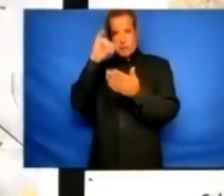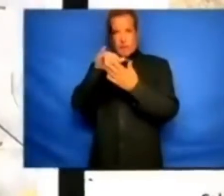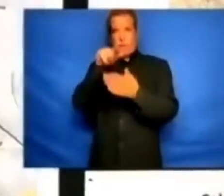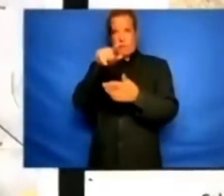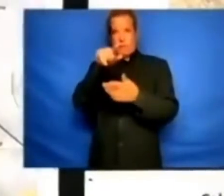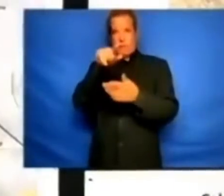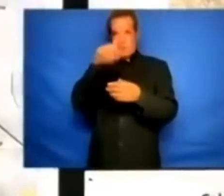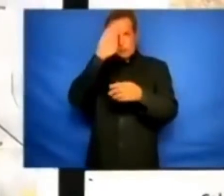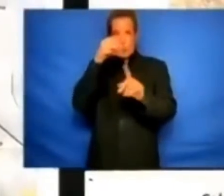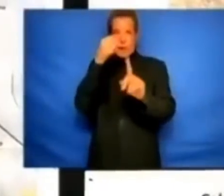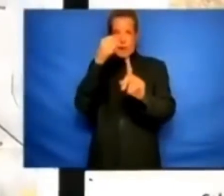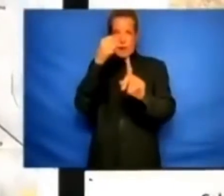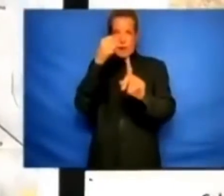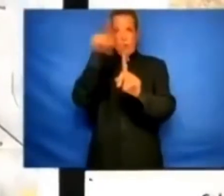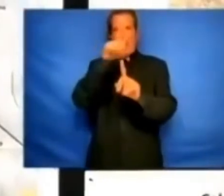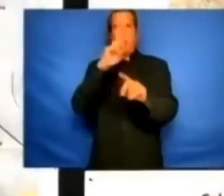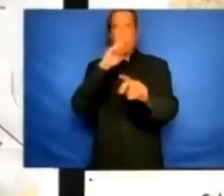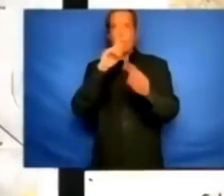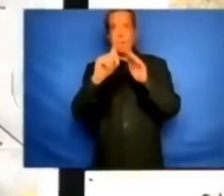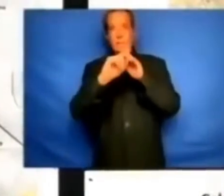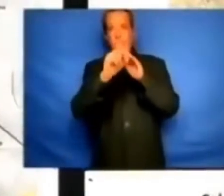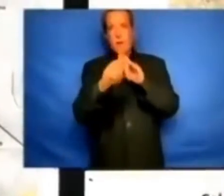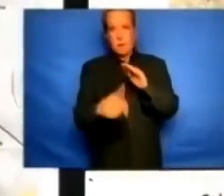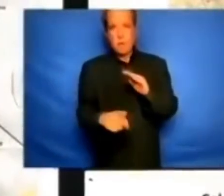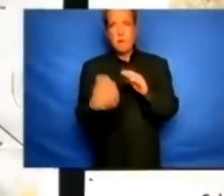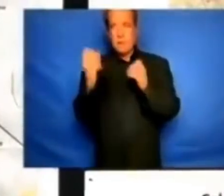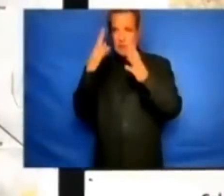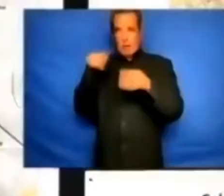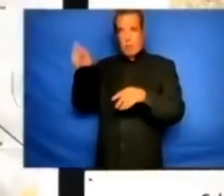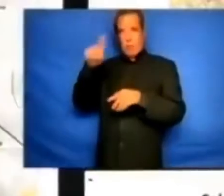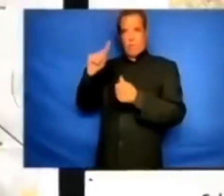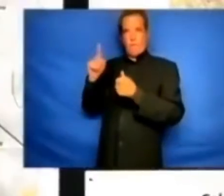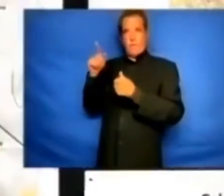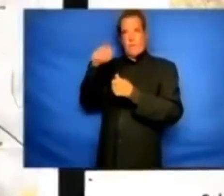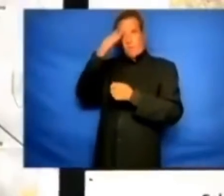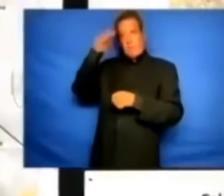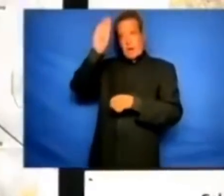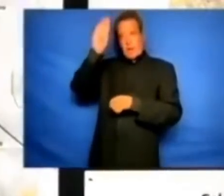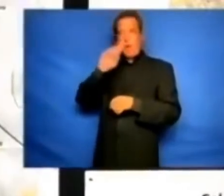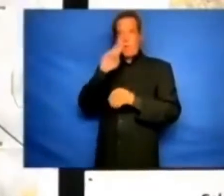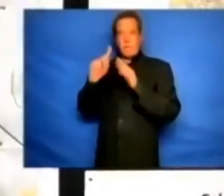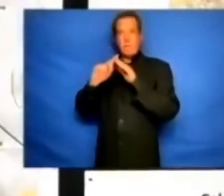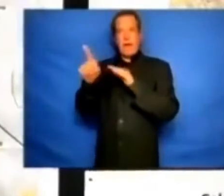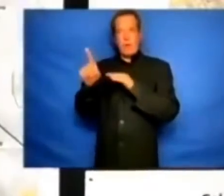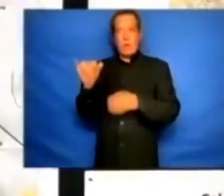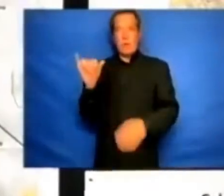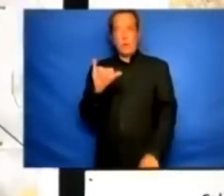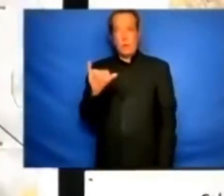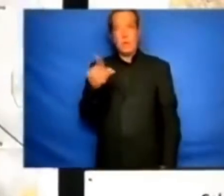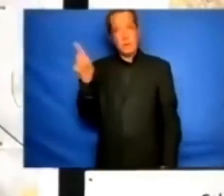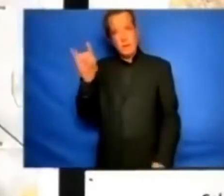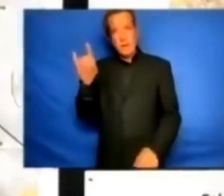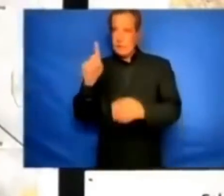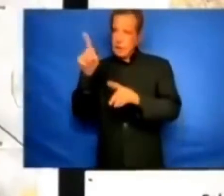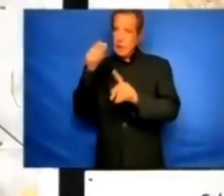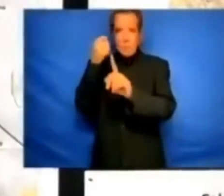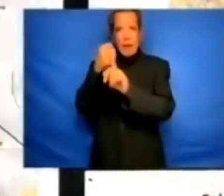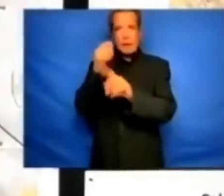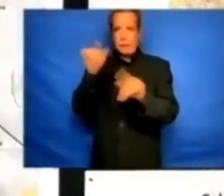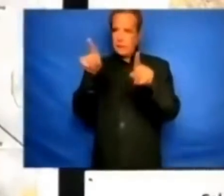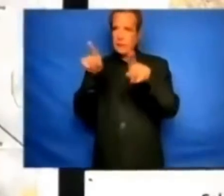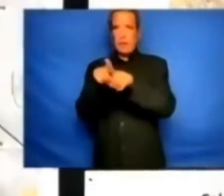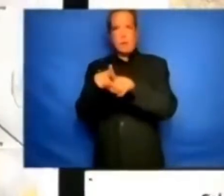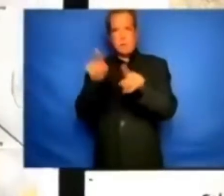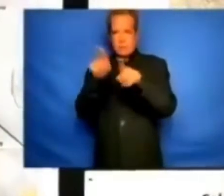what? Many of them are evacuated too. And it always impresses me that they are evacuated. They've been impacted by the same thing that each and every one of you